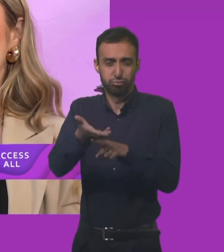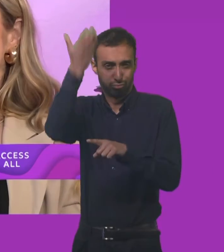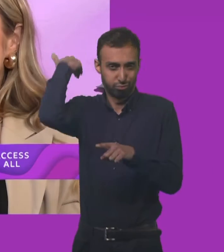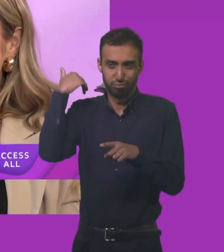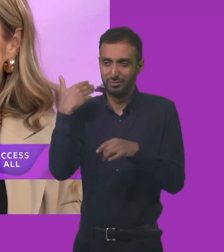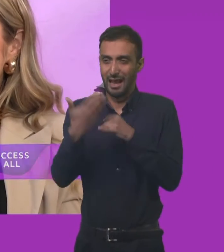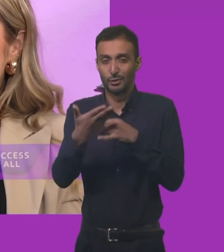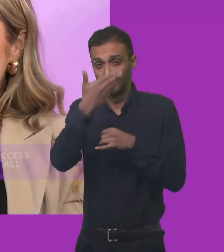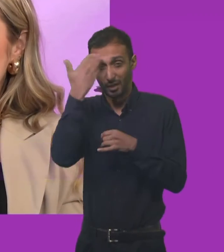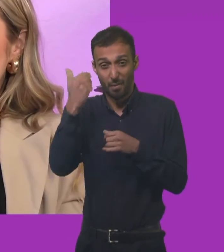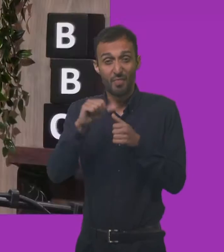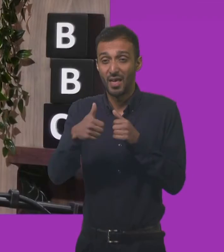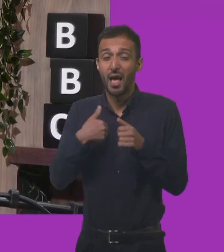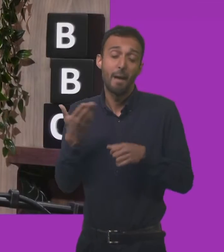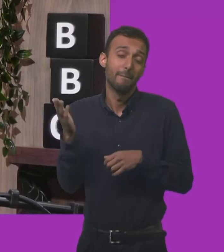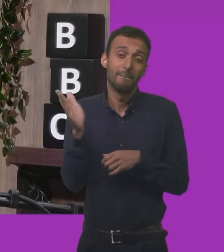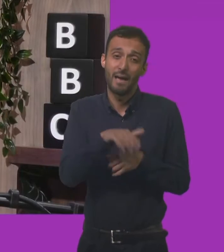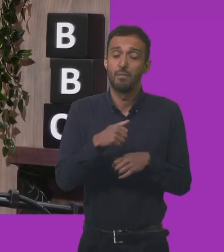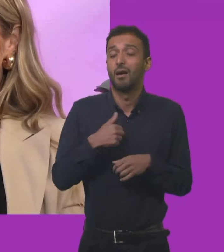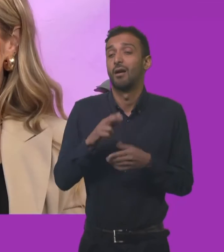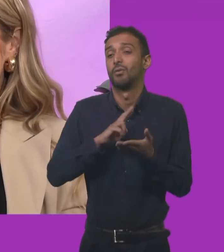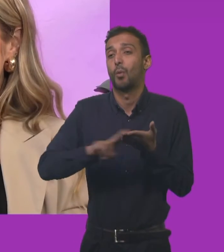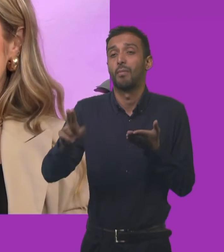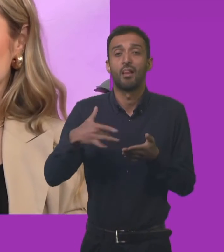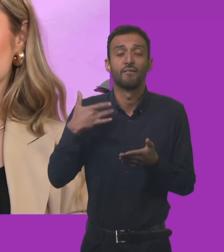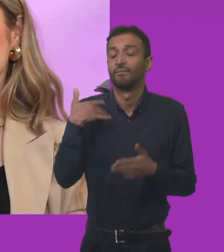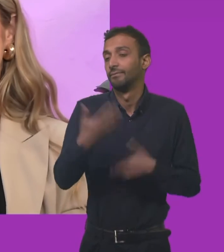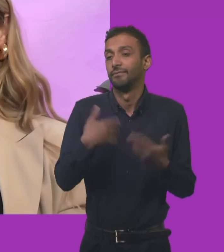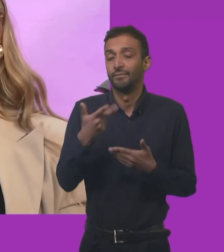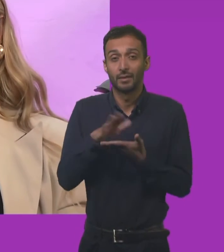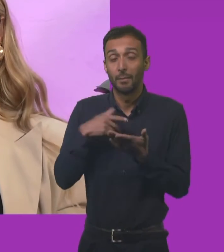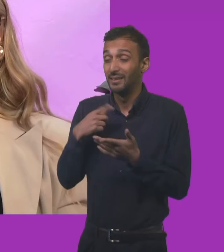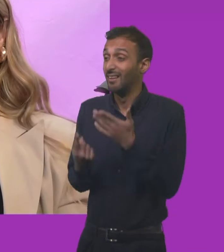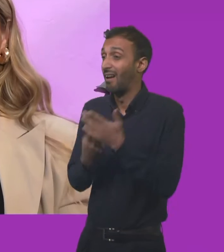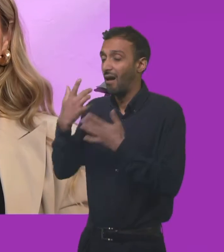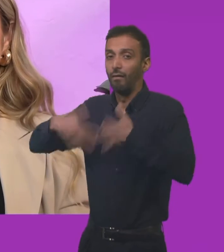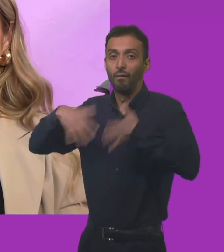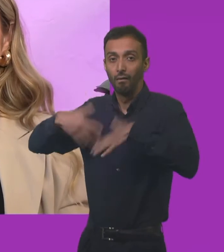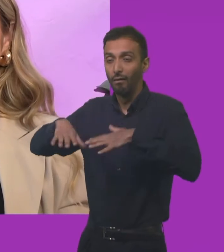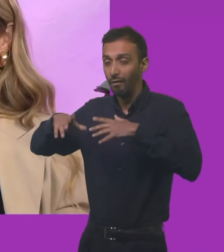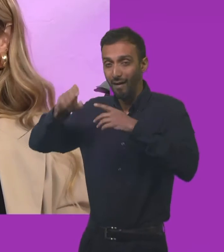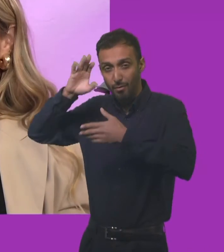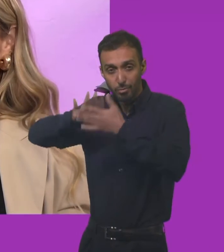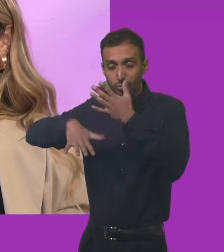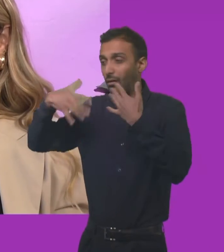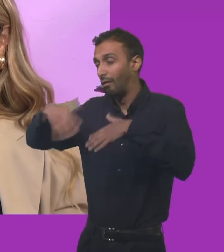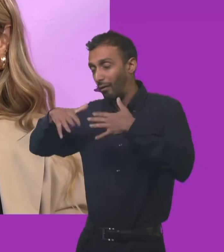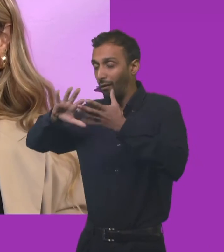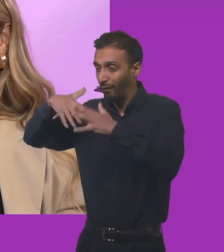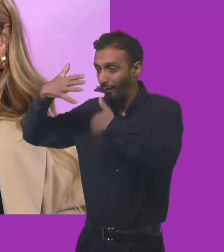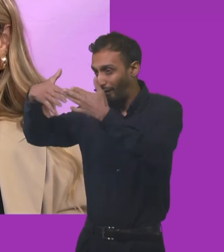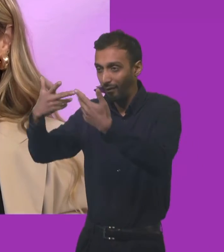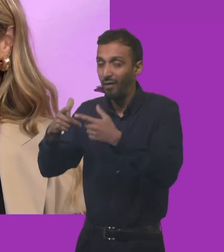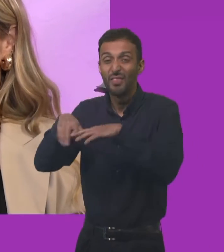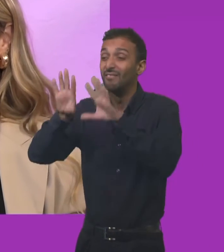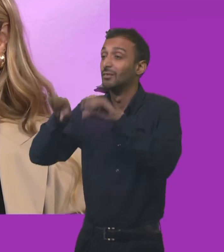then you just go back to your normal life. So you have this crazy experience and like this massive adventure, and then that's it. Like I was back working as a